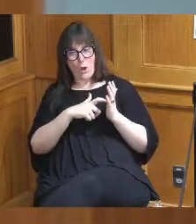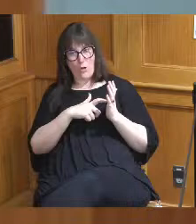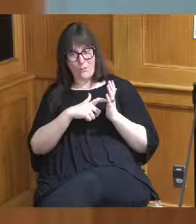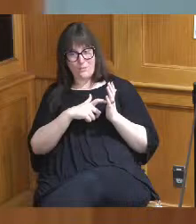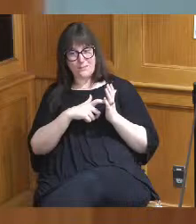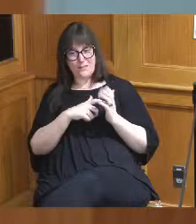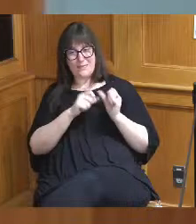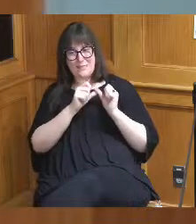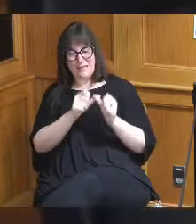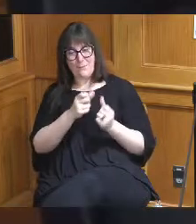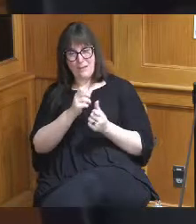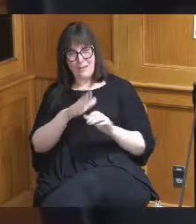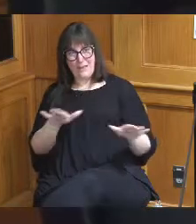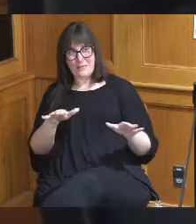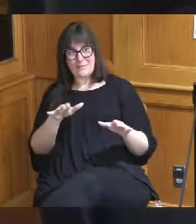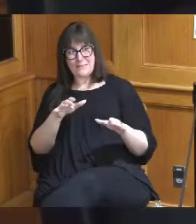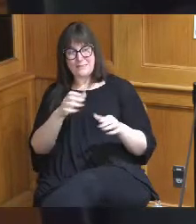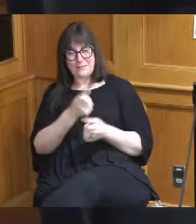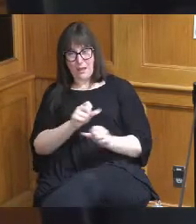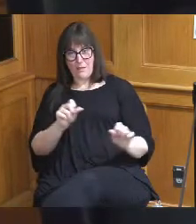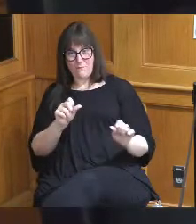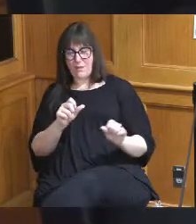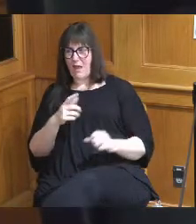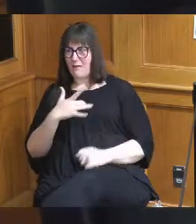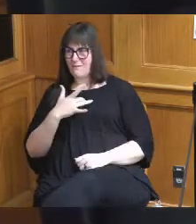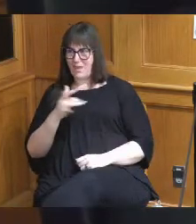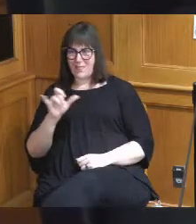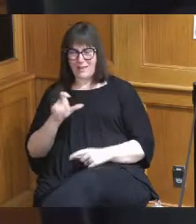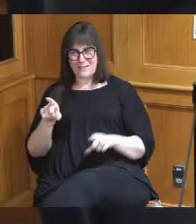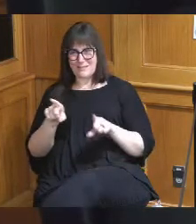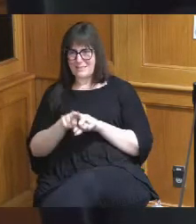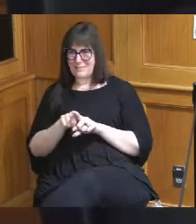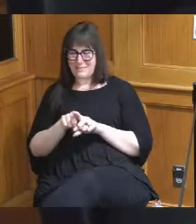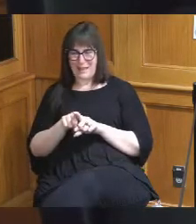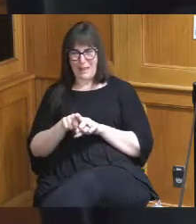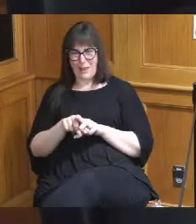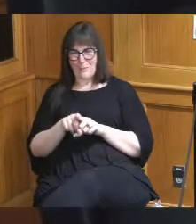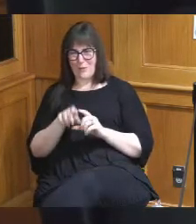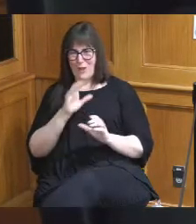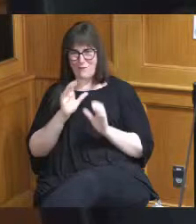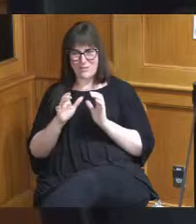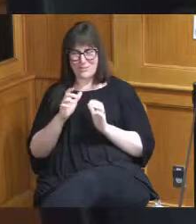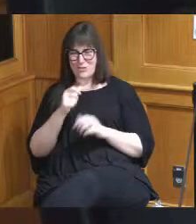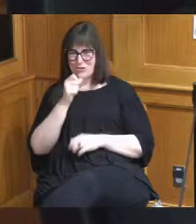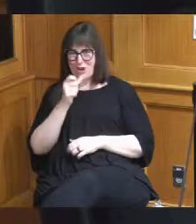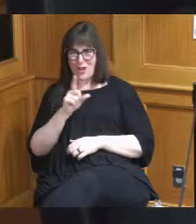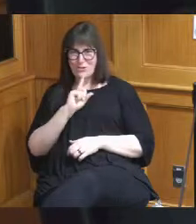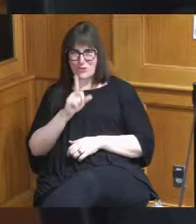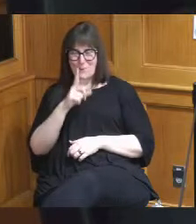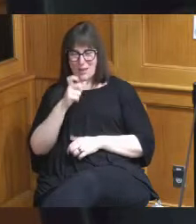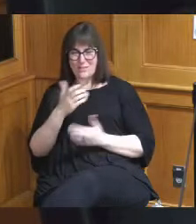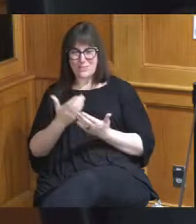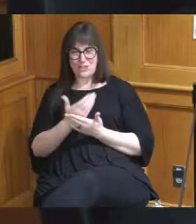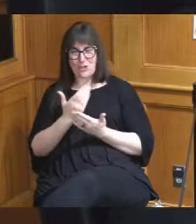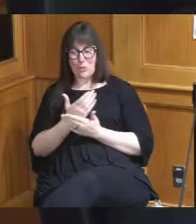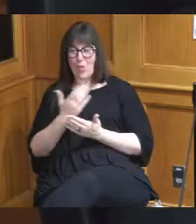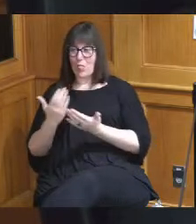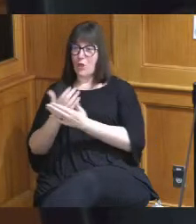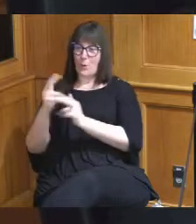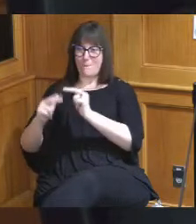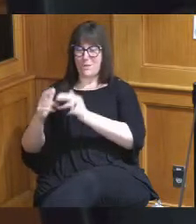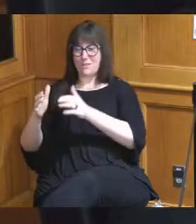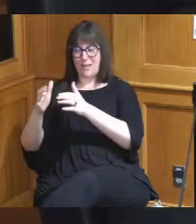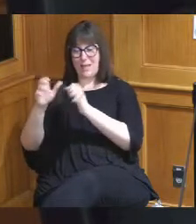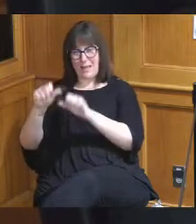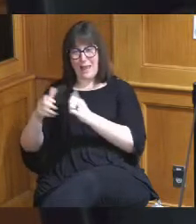Yeah, thank you. I feel like it's the same conversation we just had, as you're not really sure yet, right? Because it's fairly new. The new facility maybe will help with that a